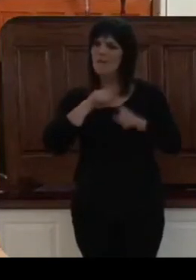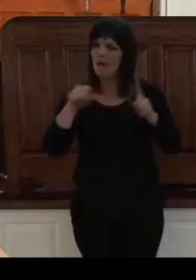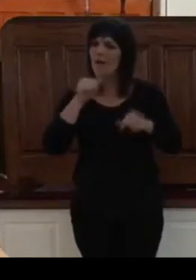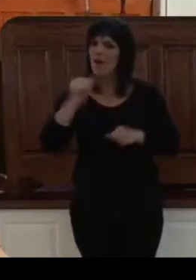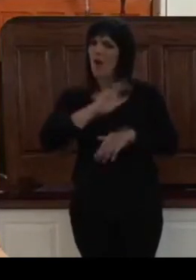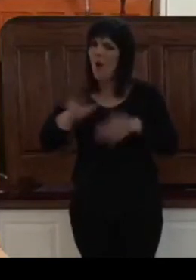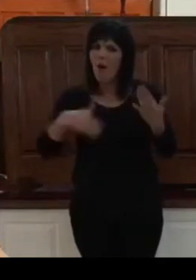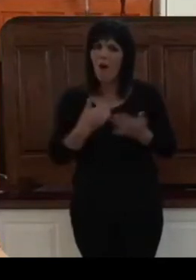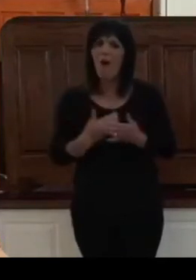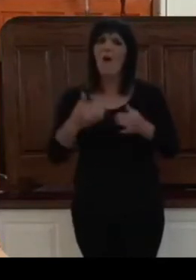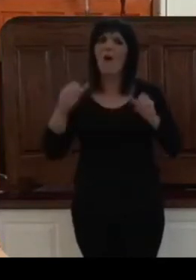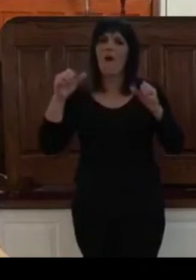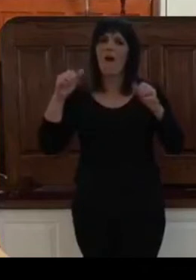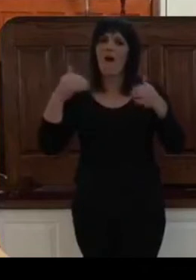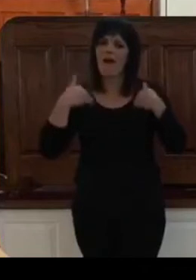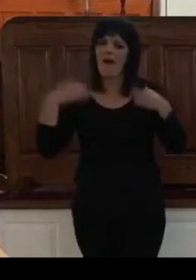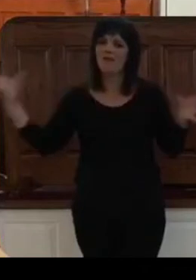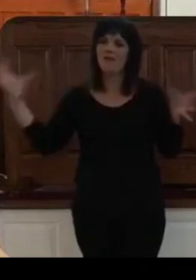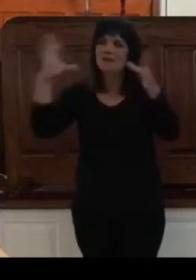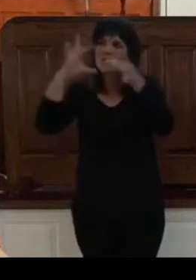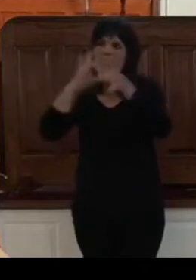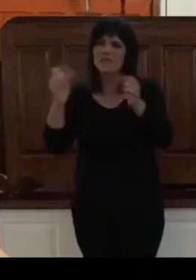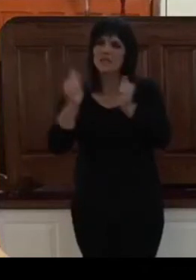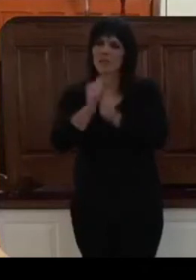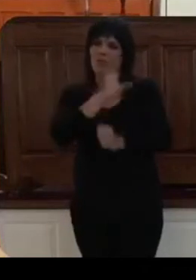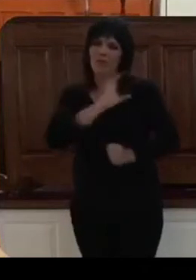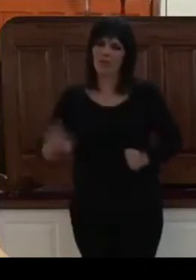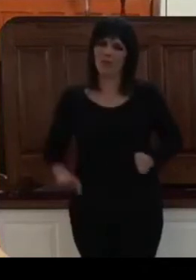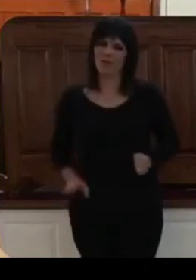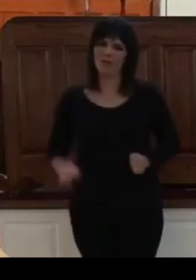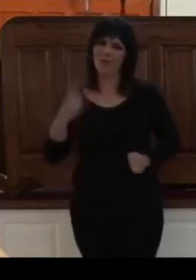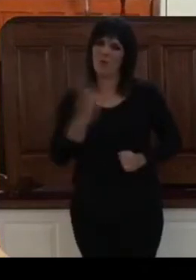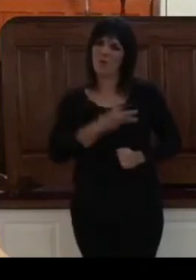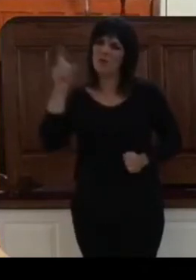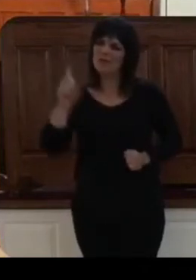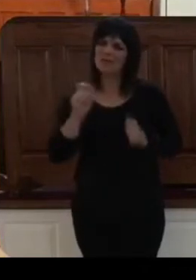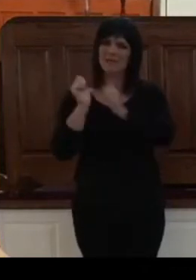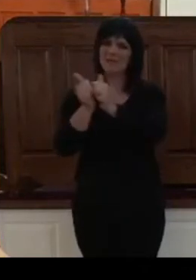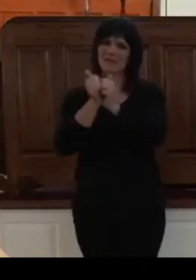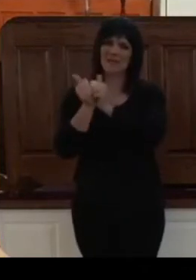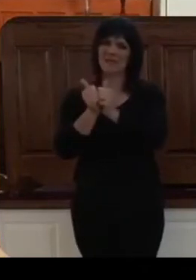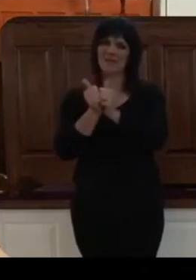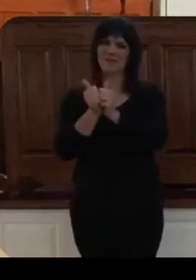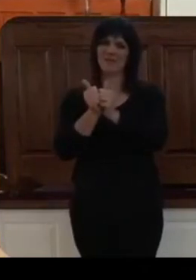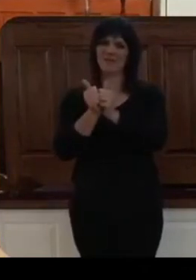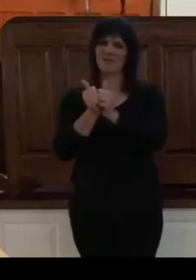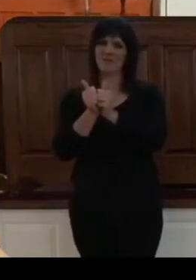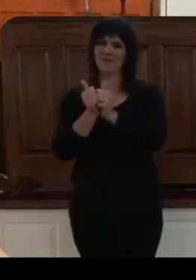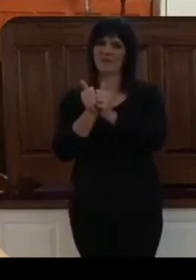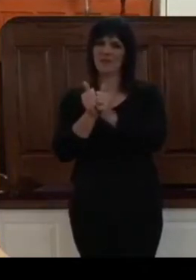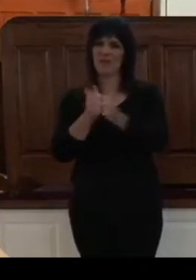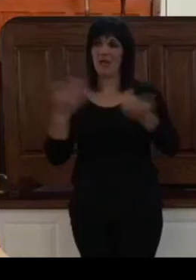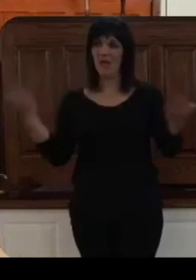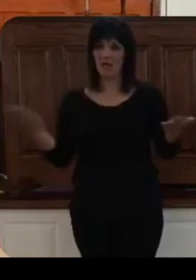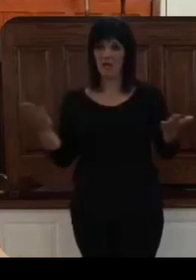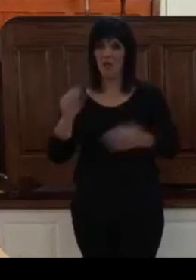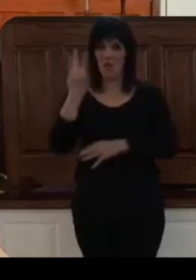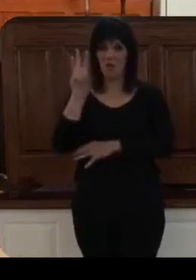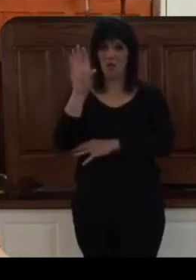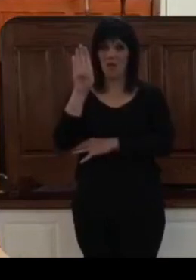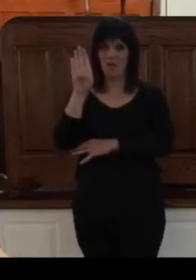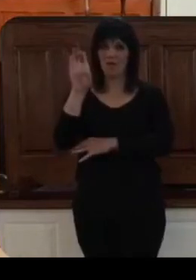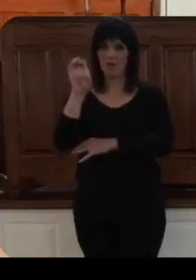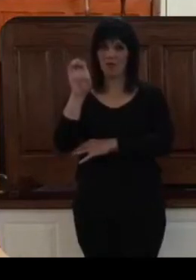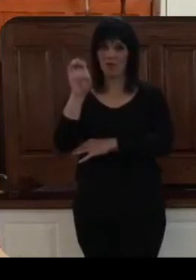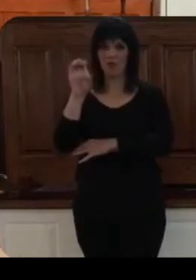together. All right? Now, you've heard me share it before, and I hope you believe me. We do not allow politics to influence our message.